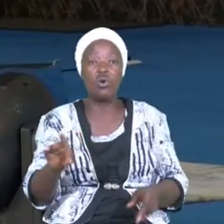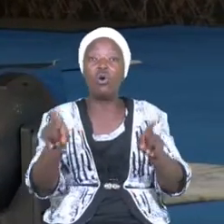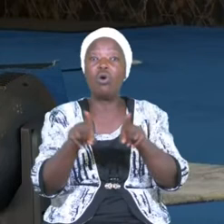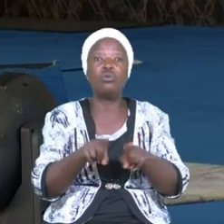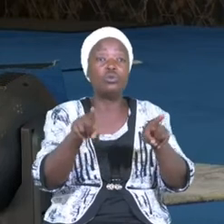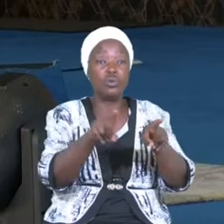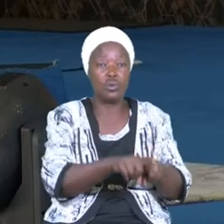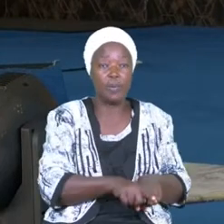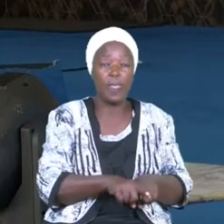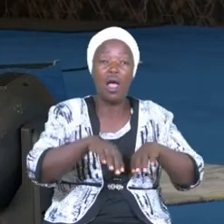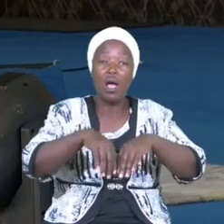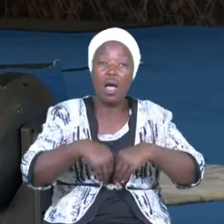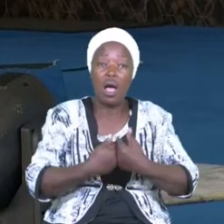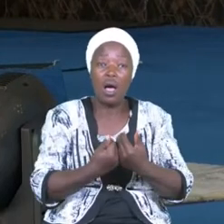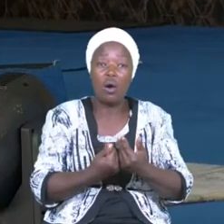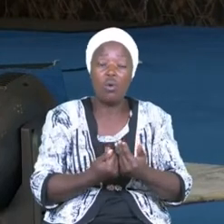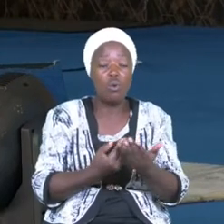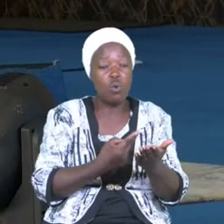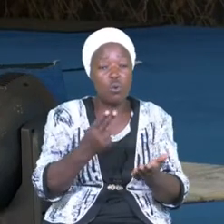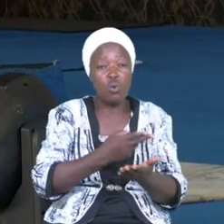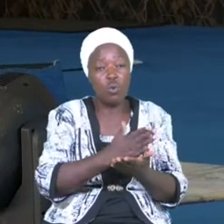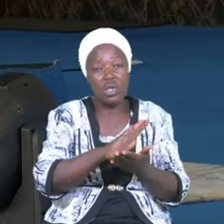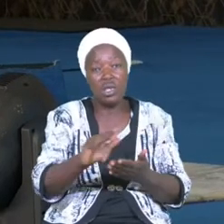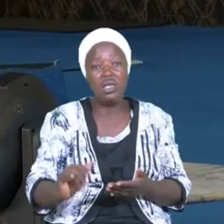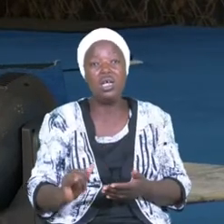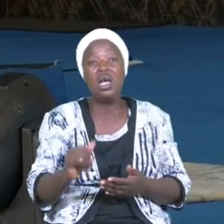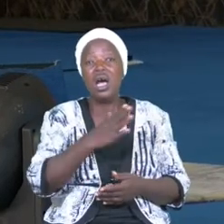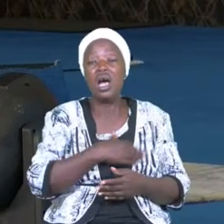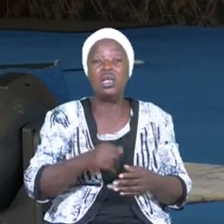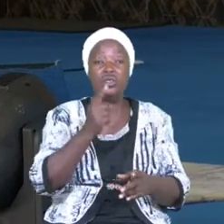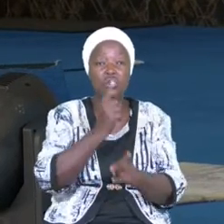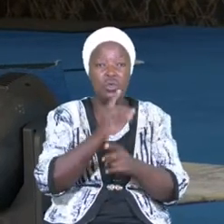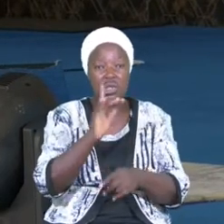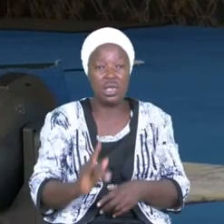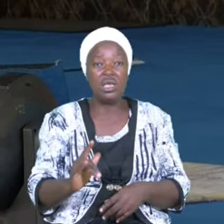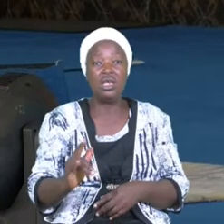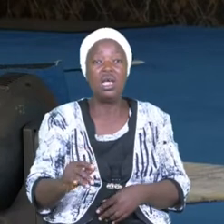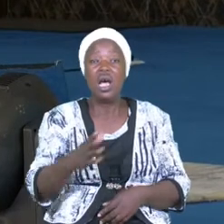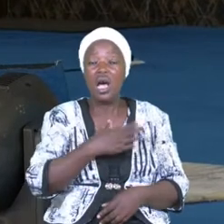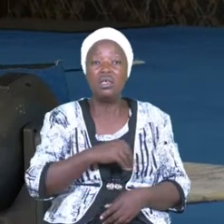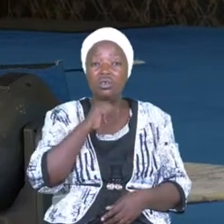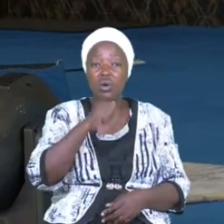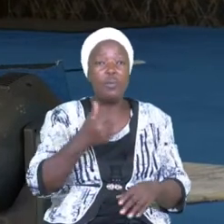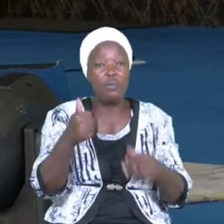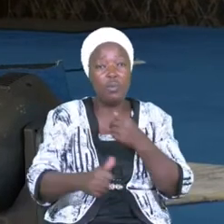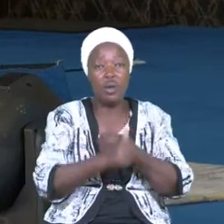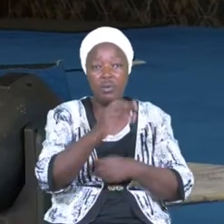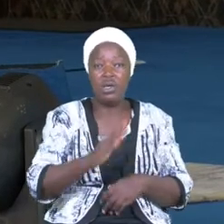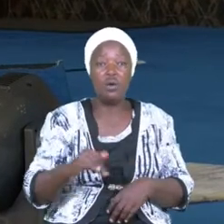how holily and justly and unblameably we